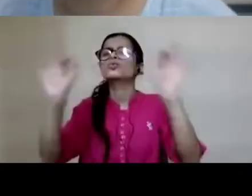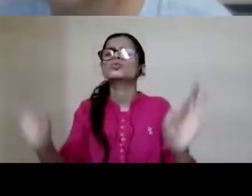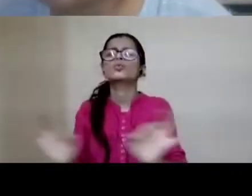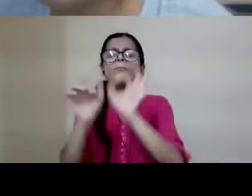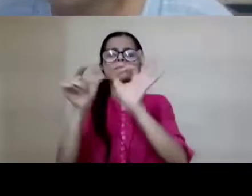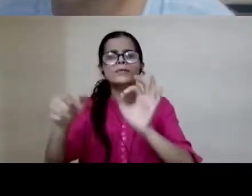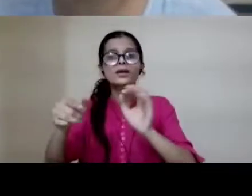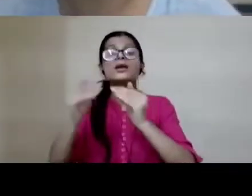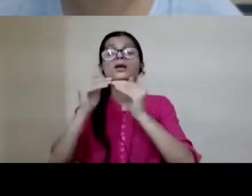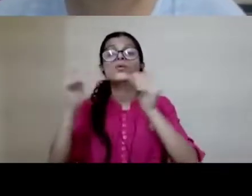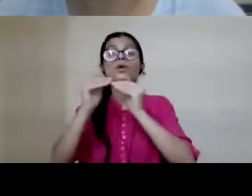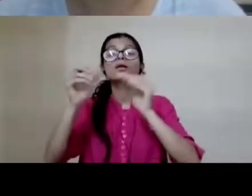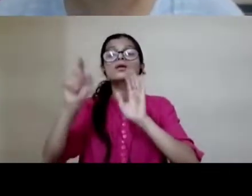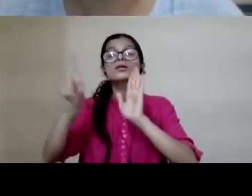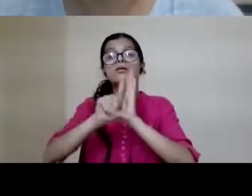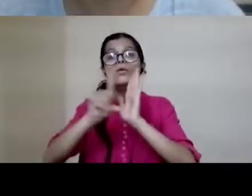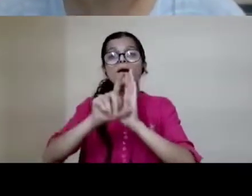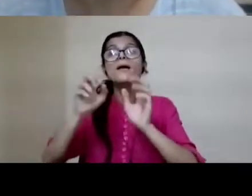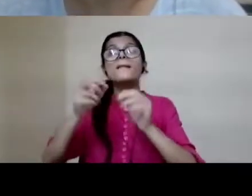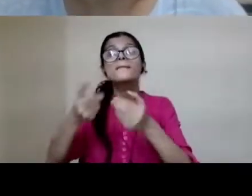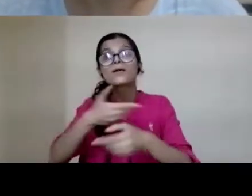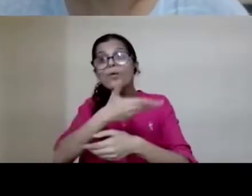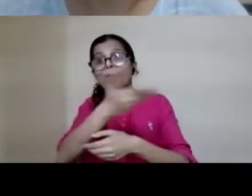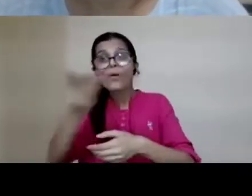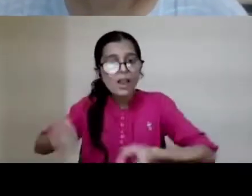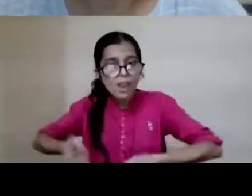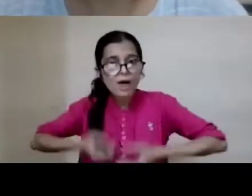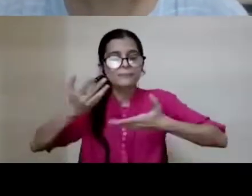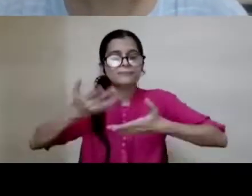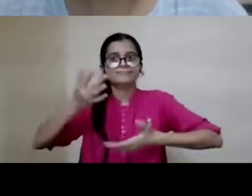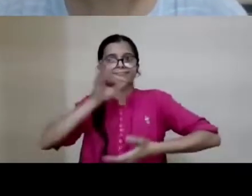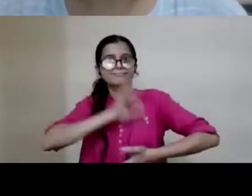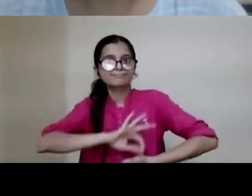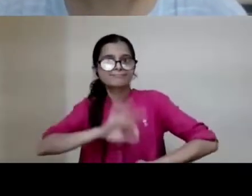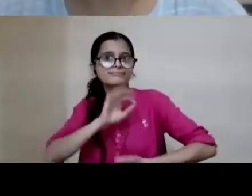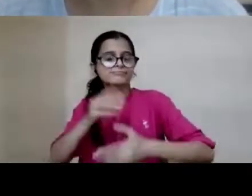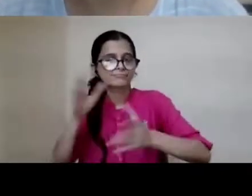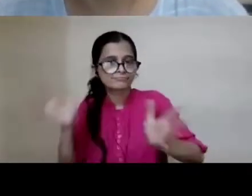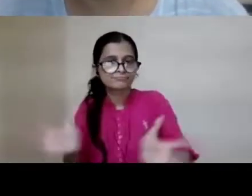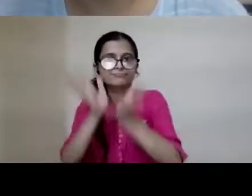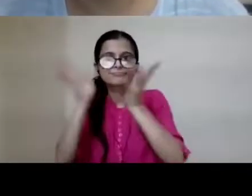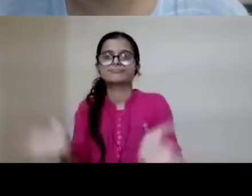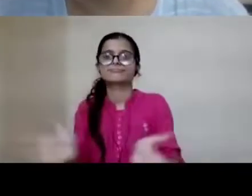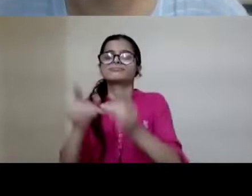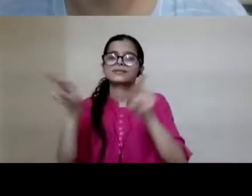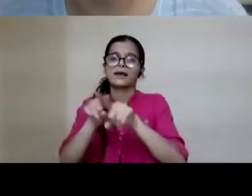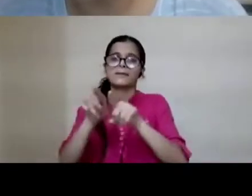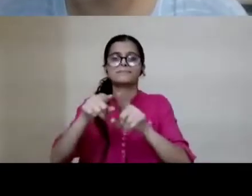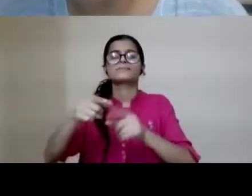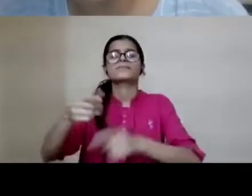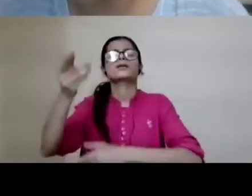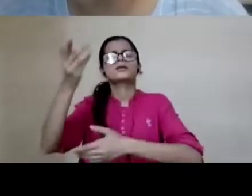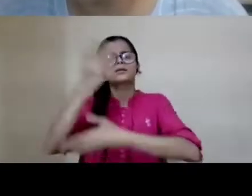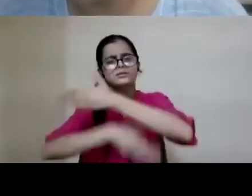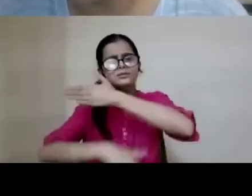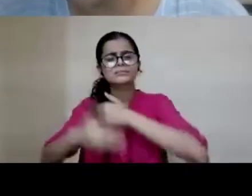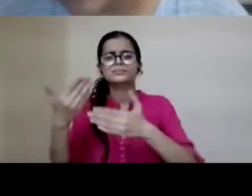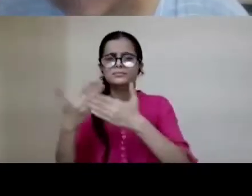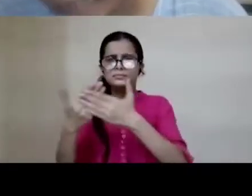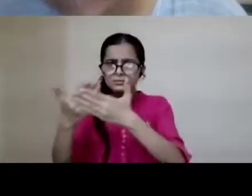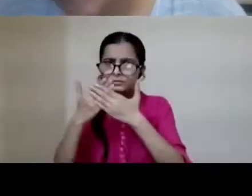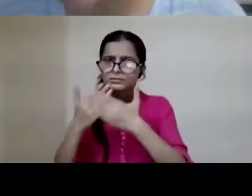not happening in fact. So I would somewhere say that disability studies, because it